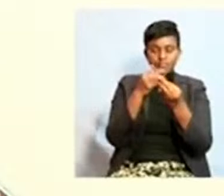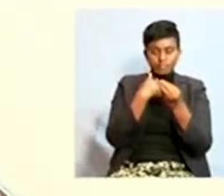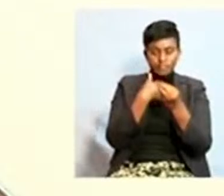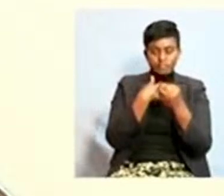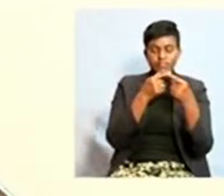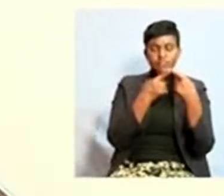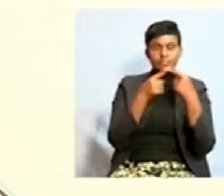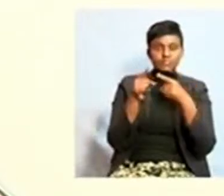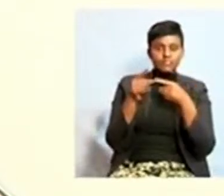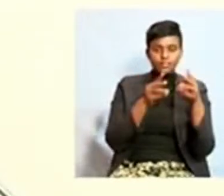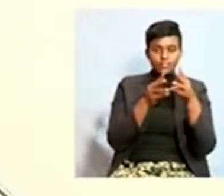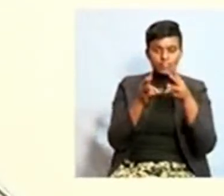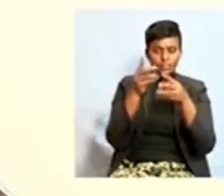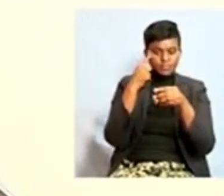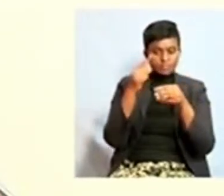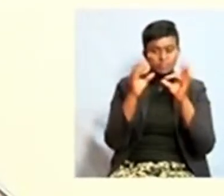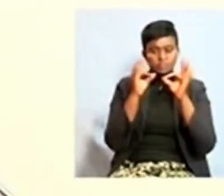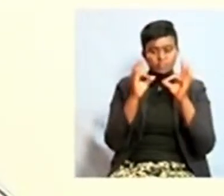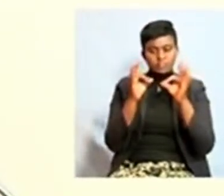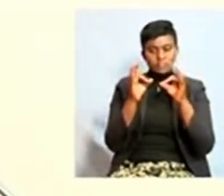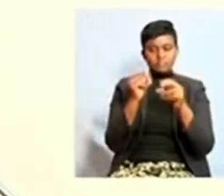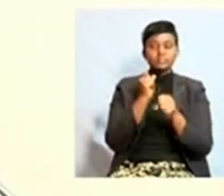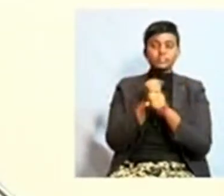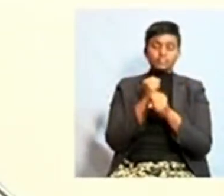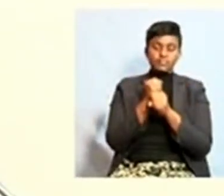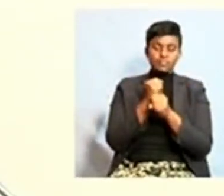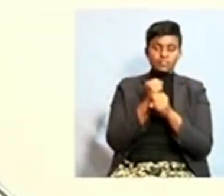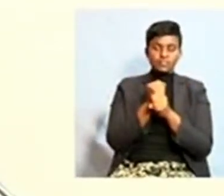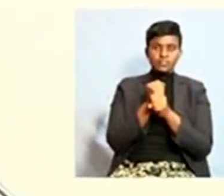mechanism for effective oversight.